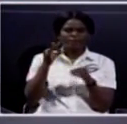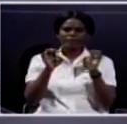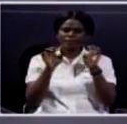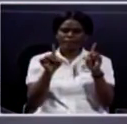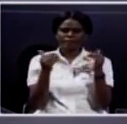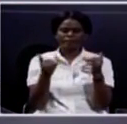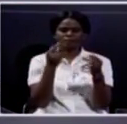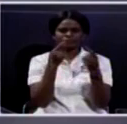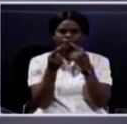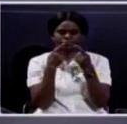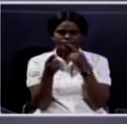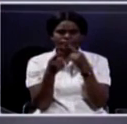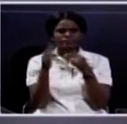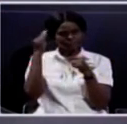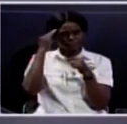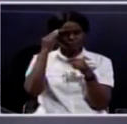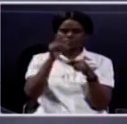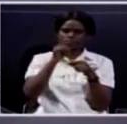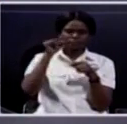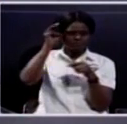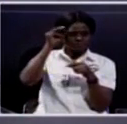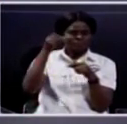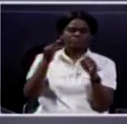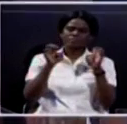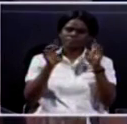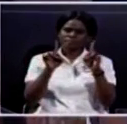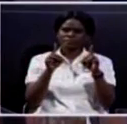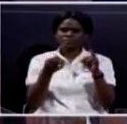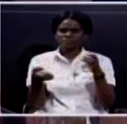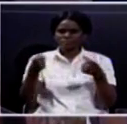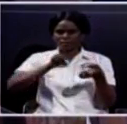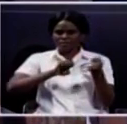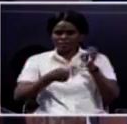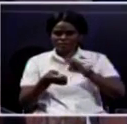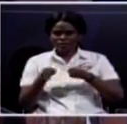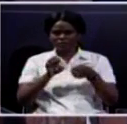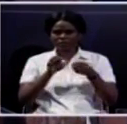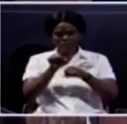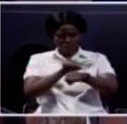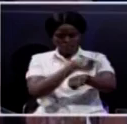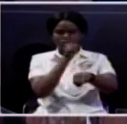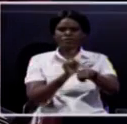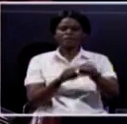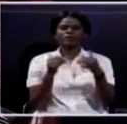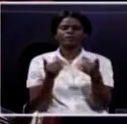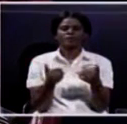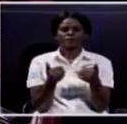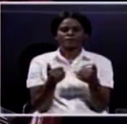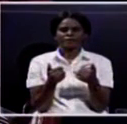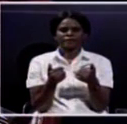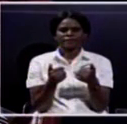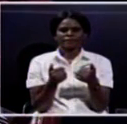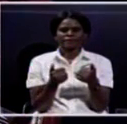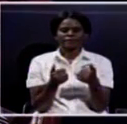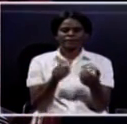to you speak, it reminds me that Ministry of Education has been in experimental mode for a long time now. It is not... in terms